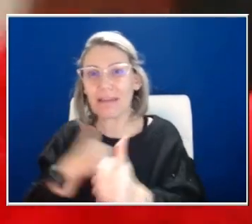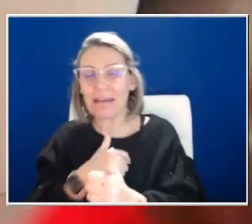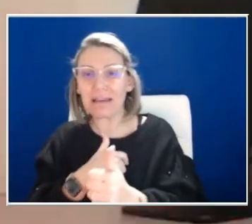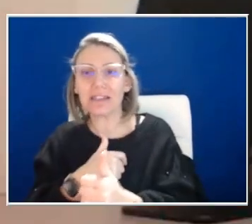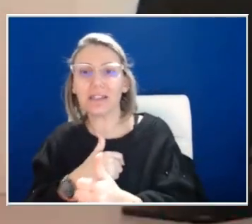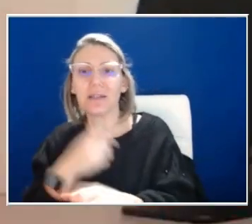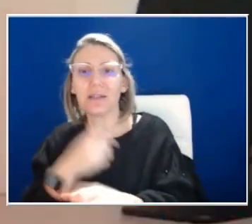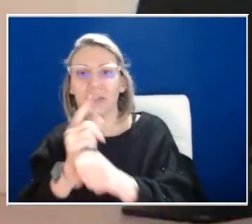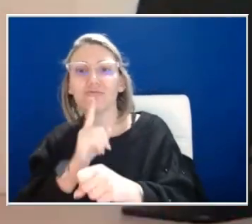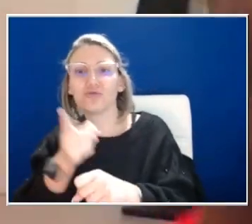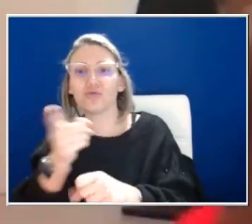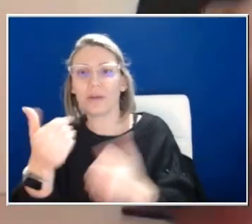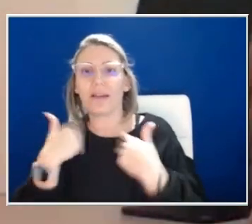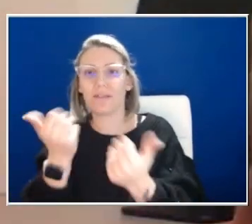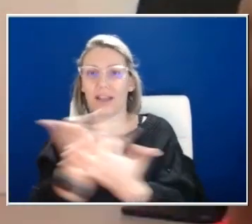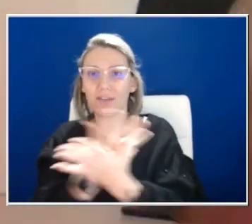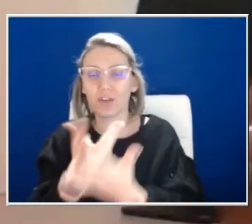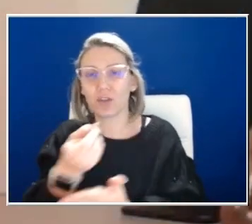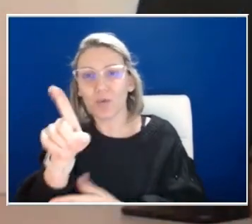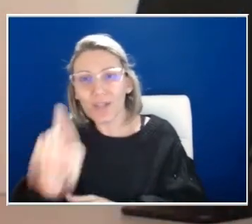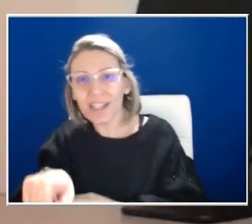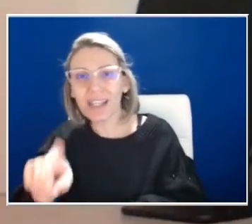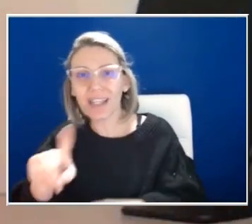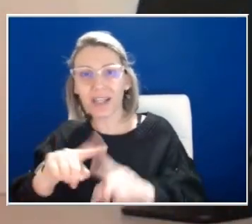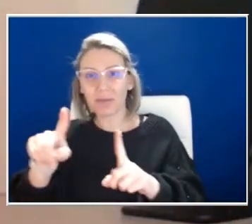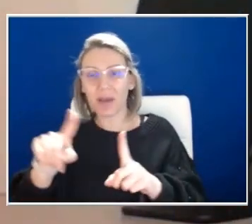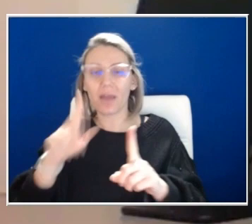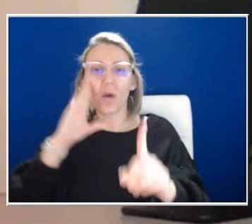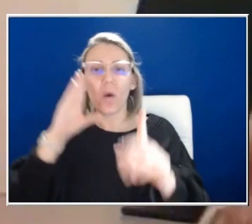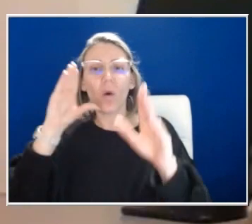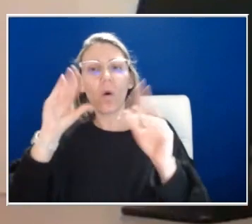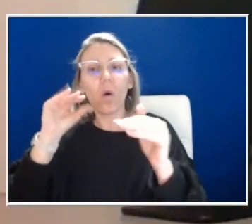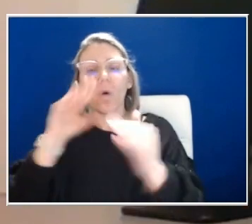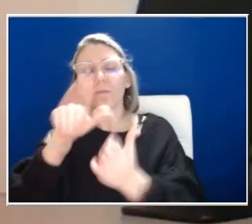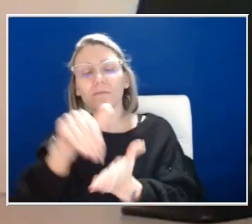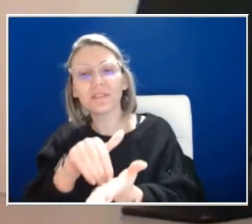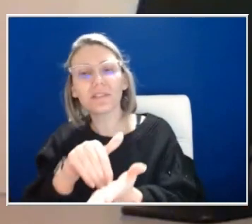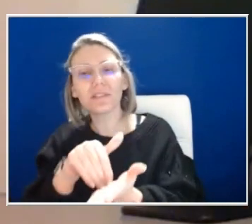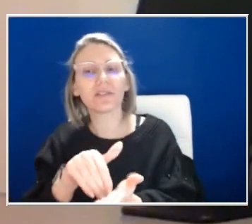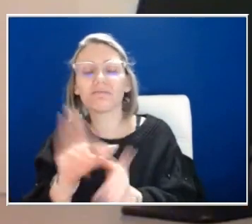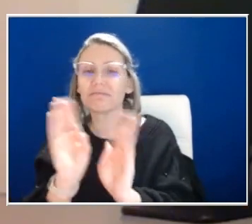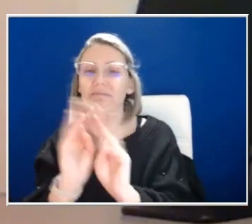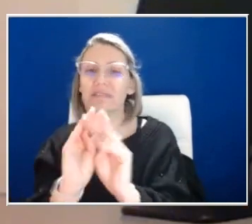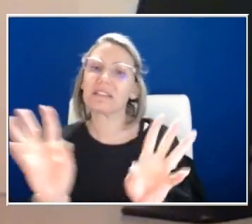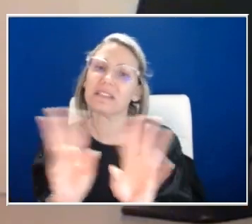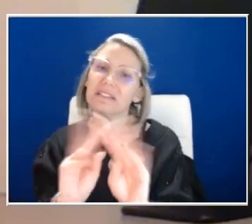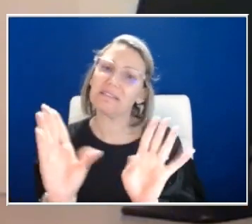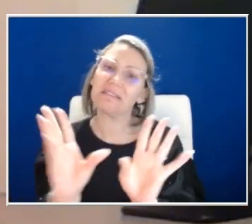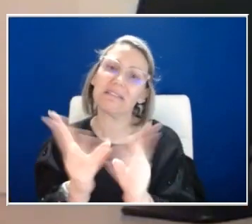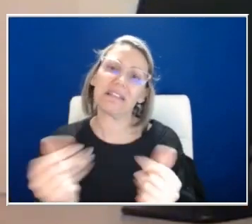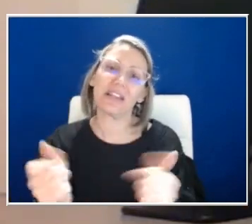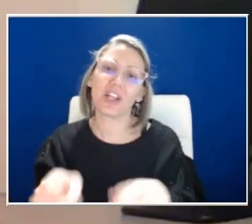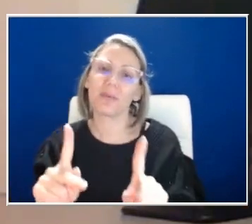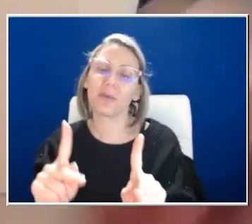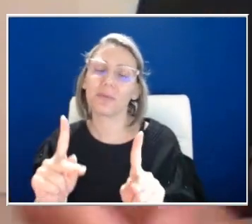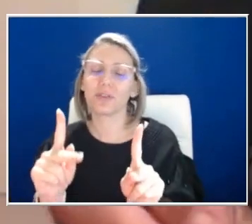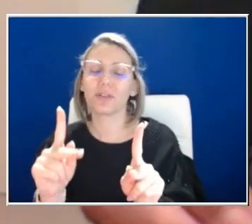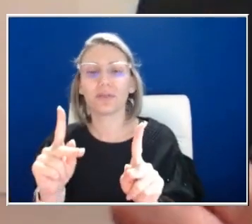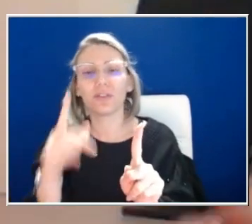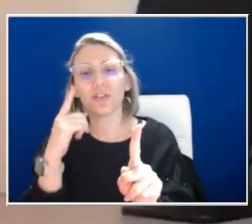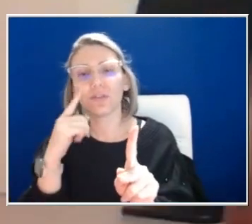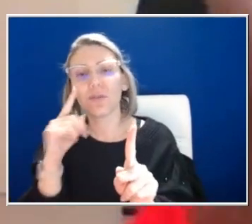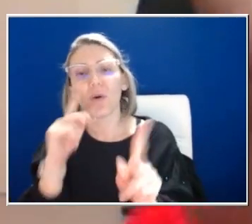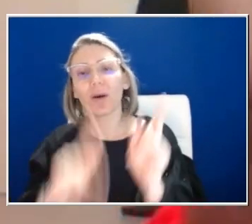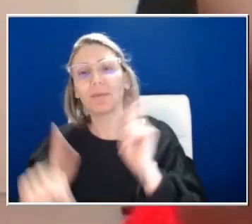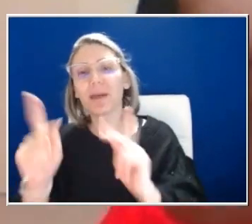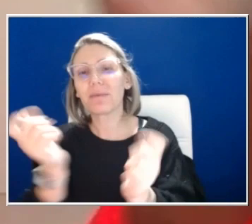that you have everything you need. But we want the Hope Center, which is clearly healing opportunities for people